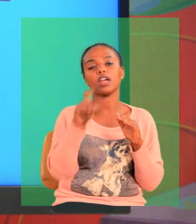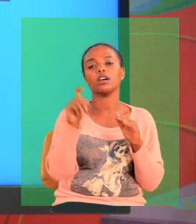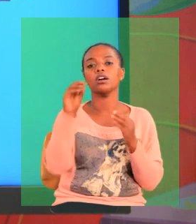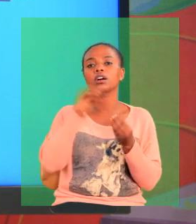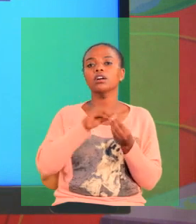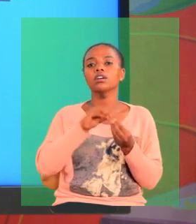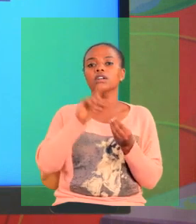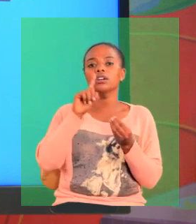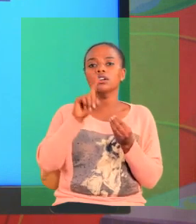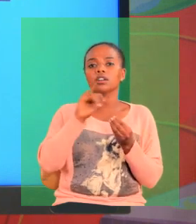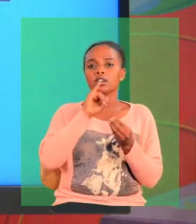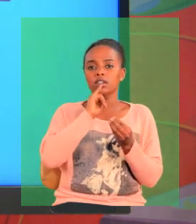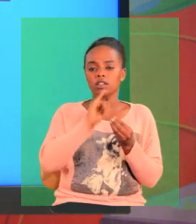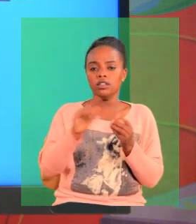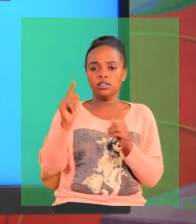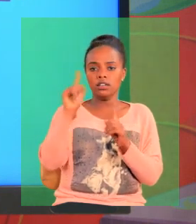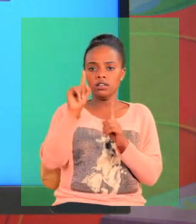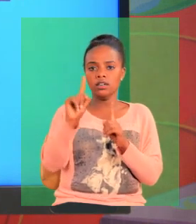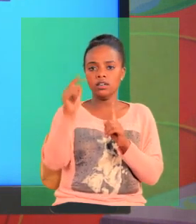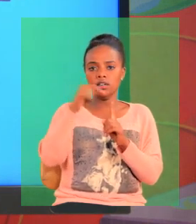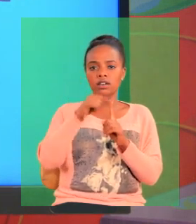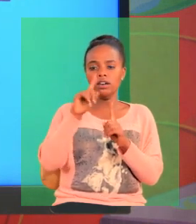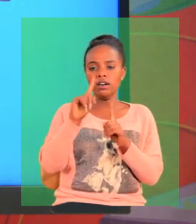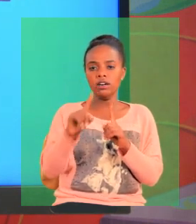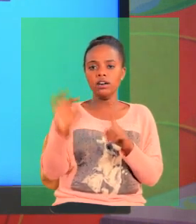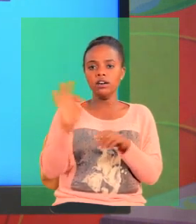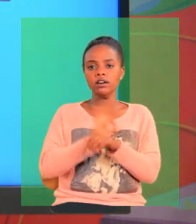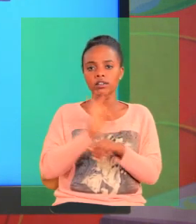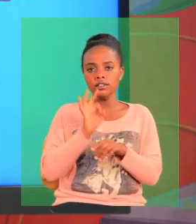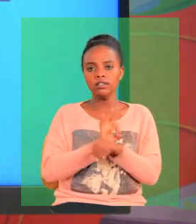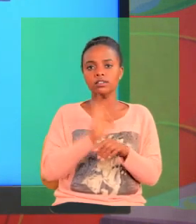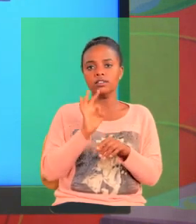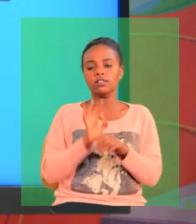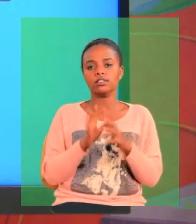1 is one-to-one function. It is